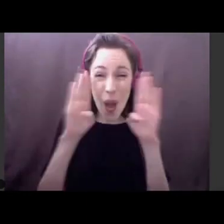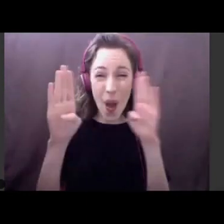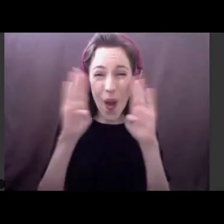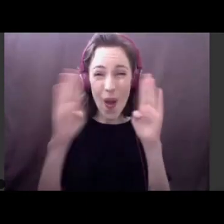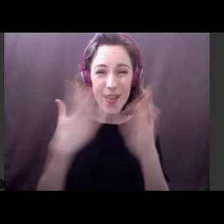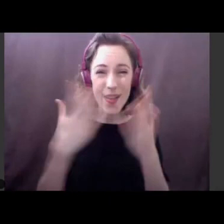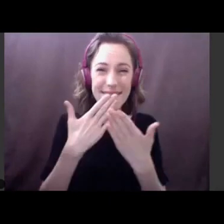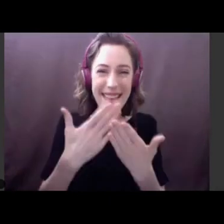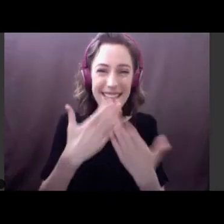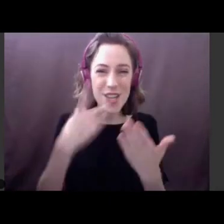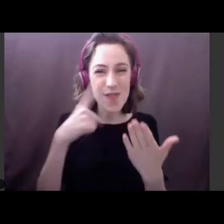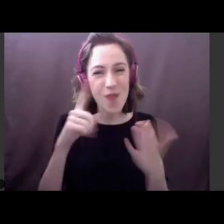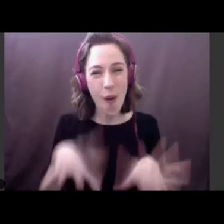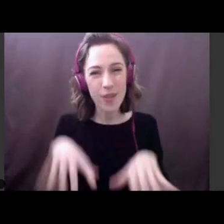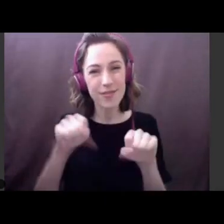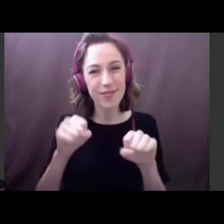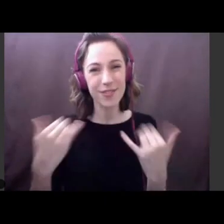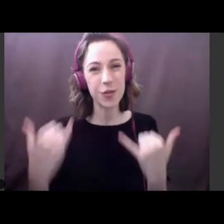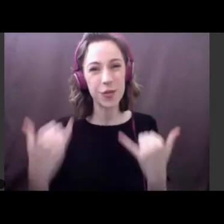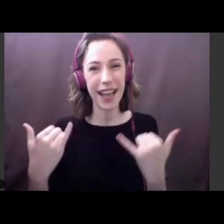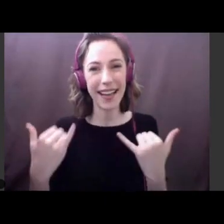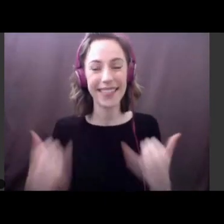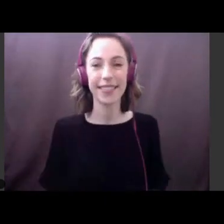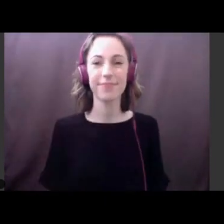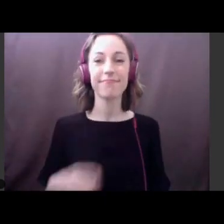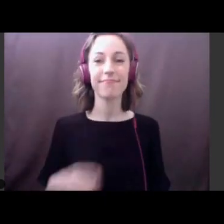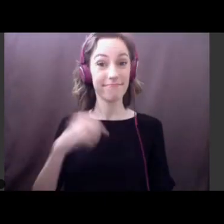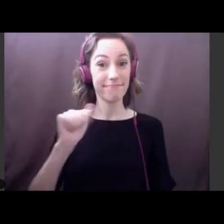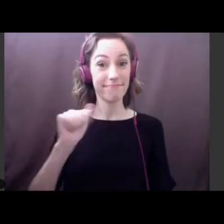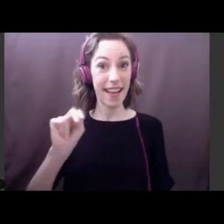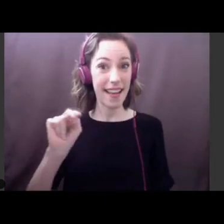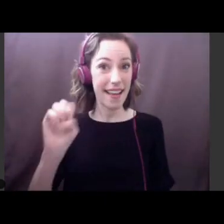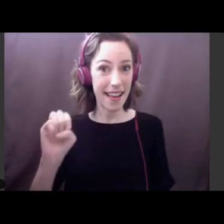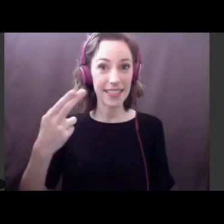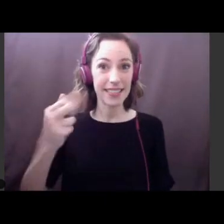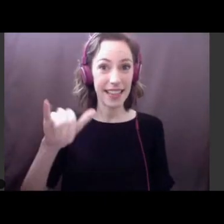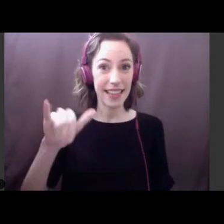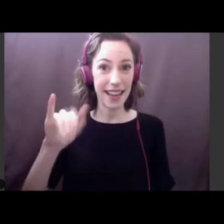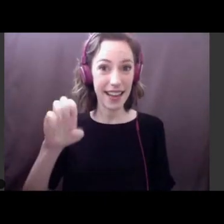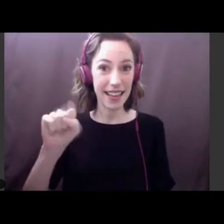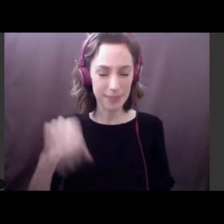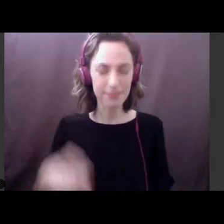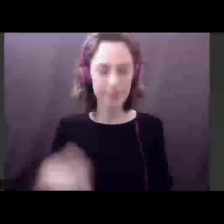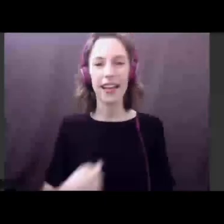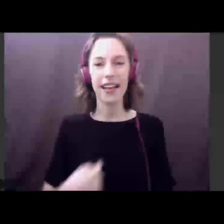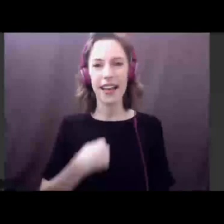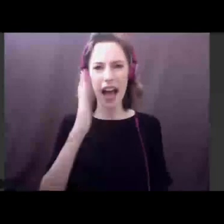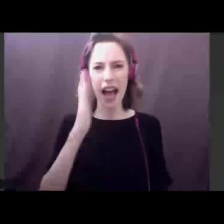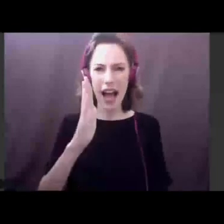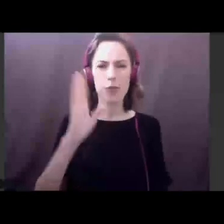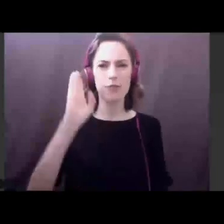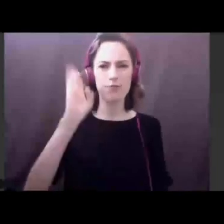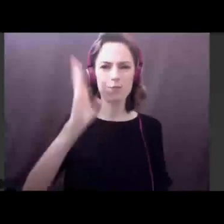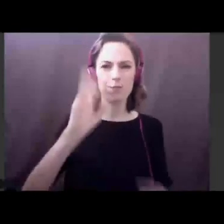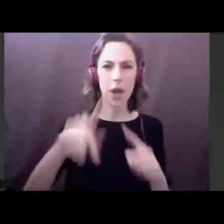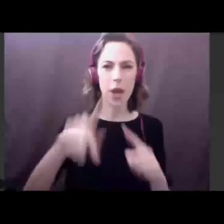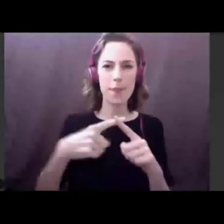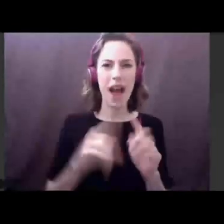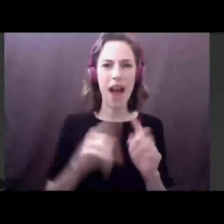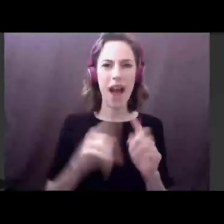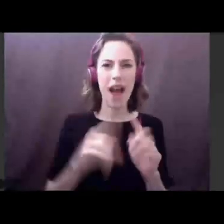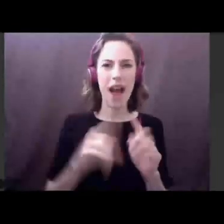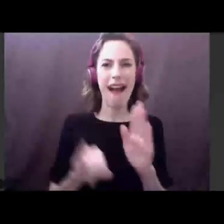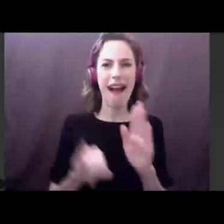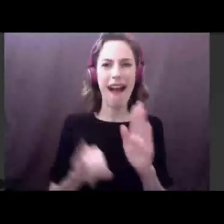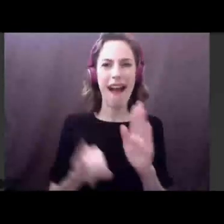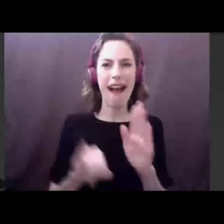the identification for services. So once a child is identified with the end goal being supporting that child in the classroom, and this is very